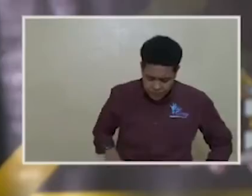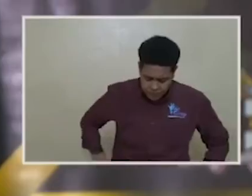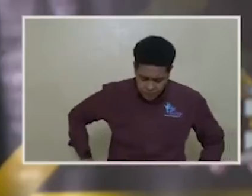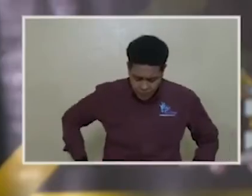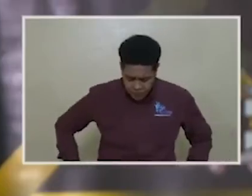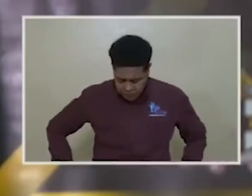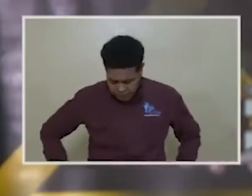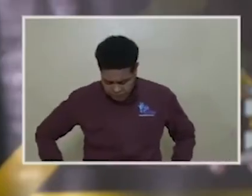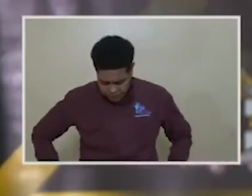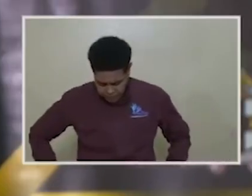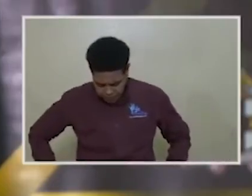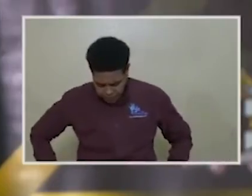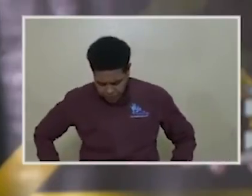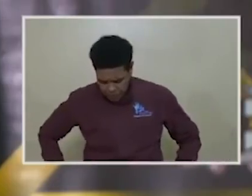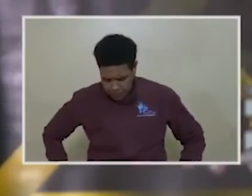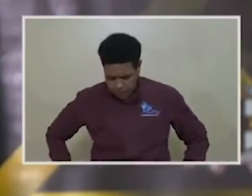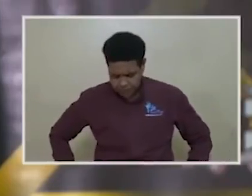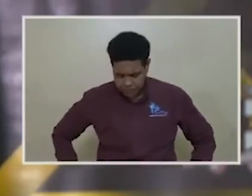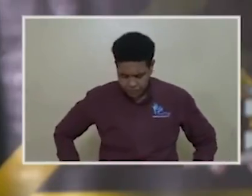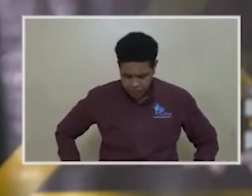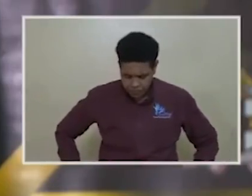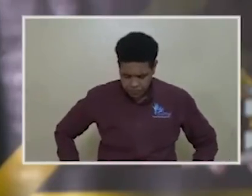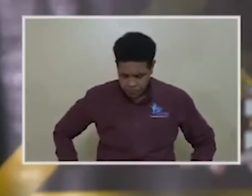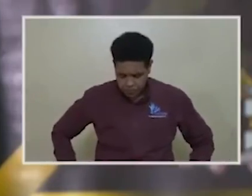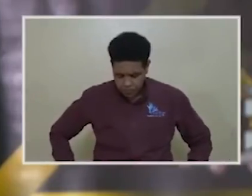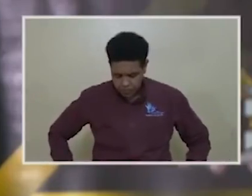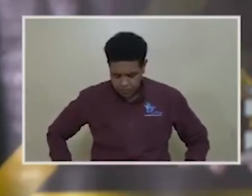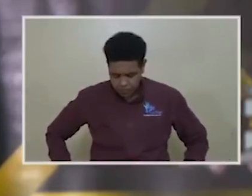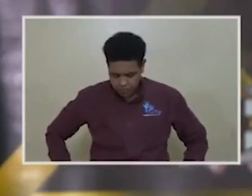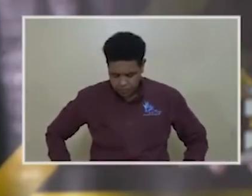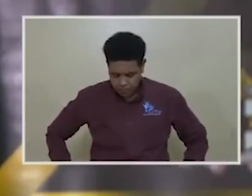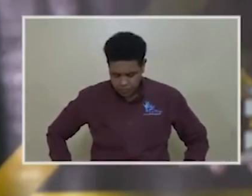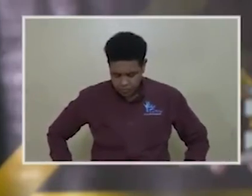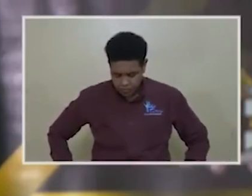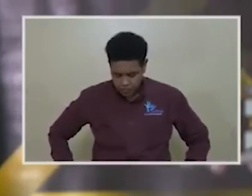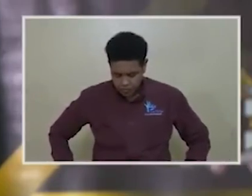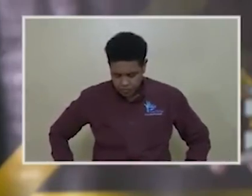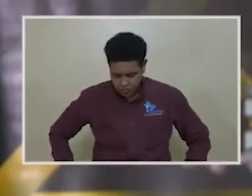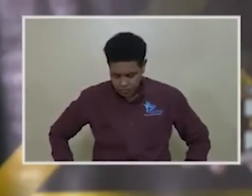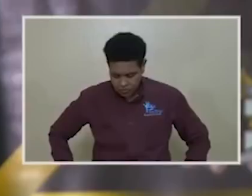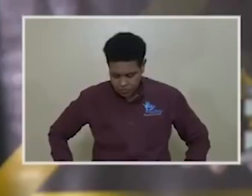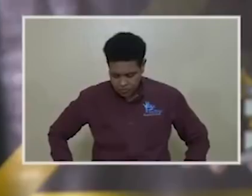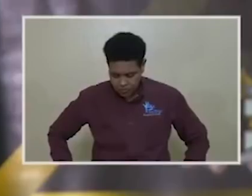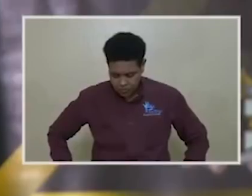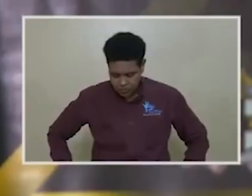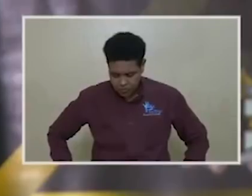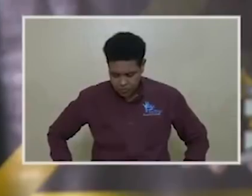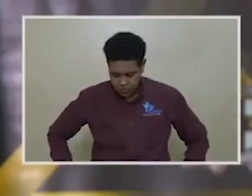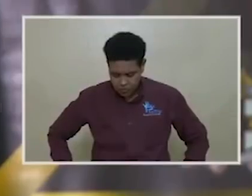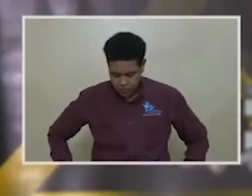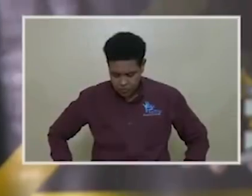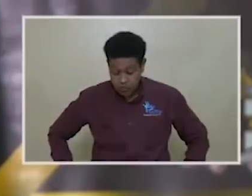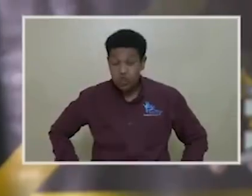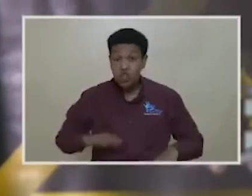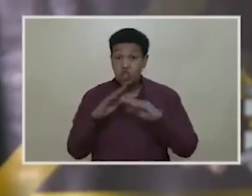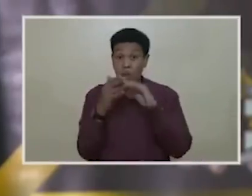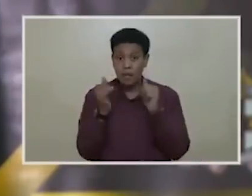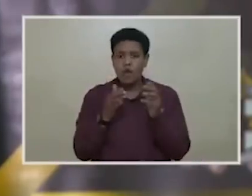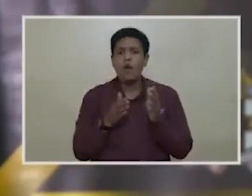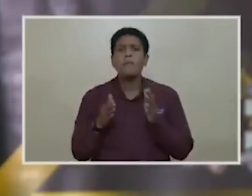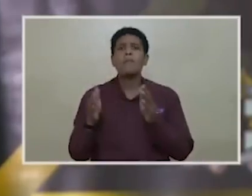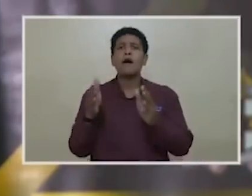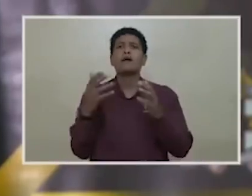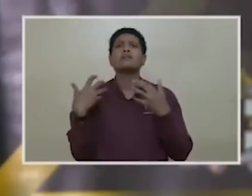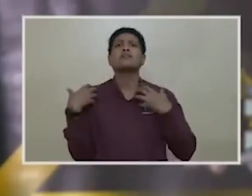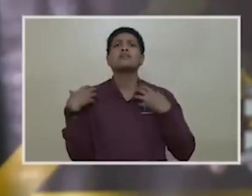Jamaica is on a pathway of recovery from the pandemic. Jamaica is on a